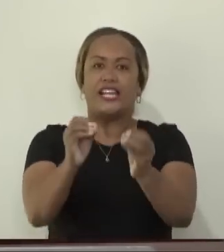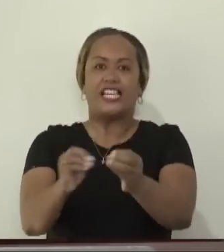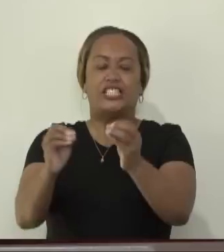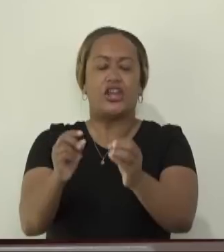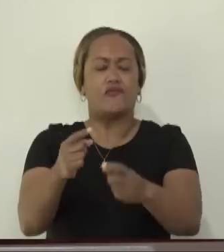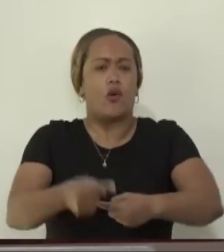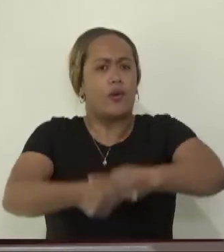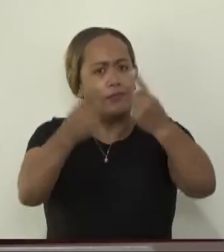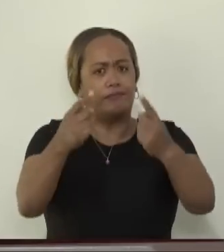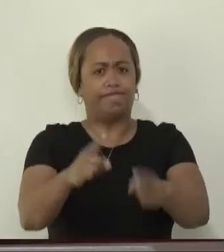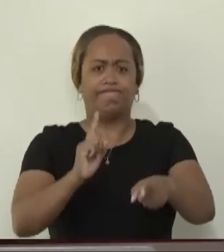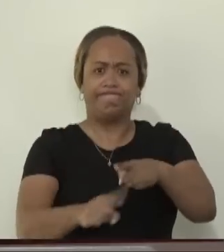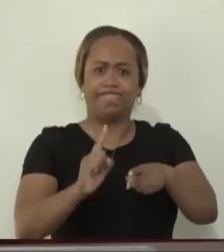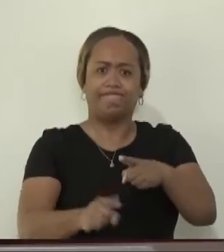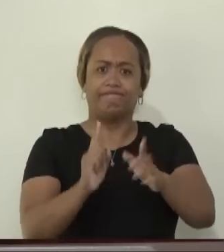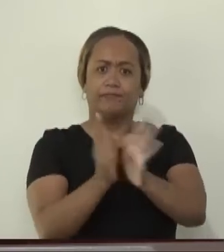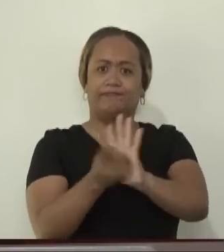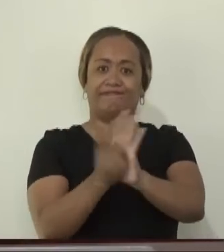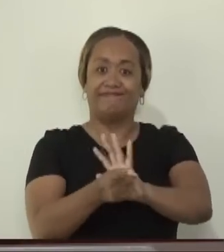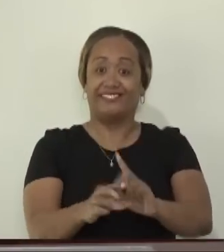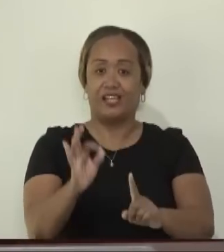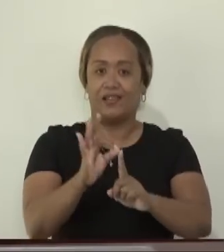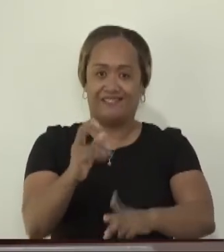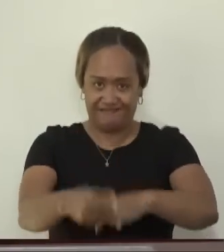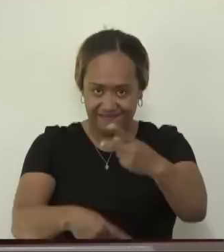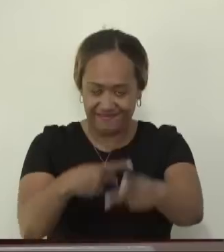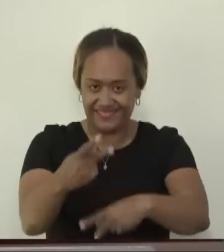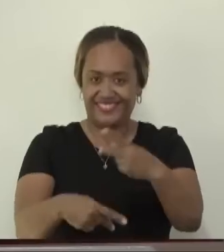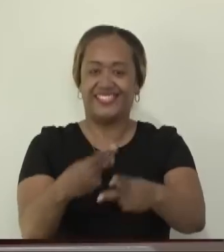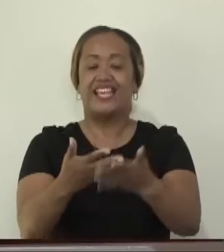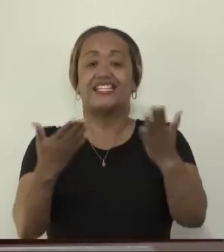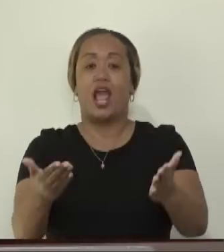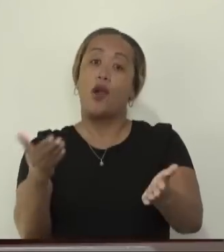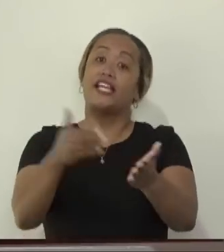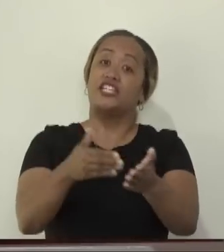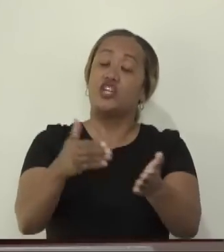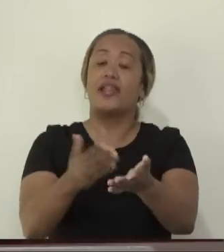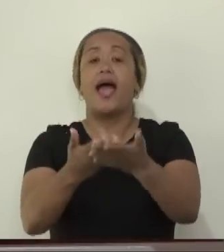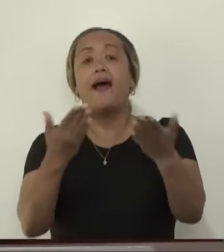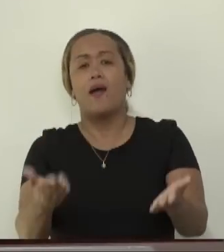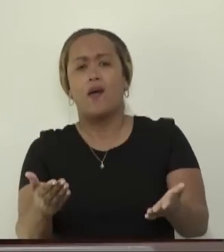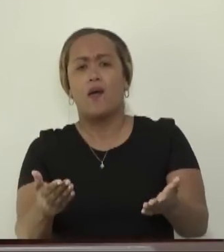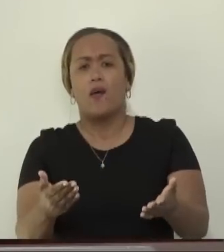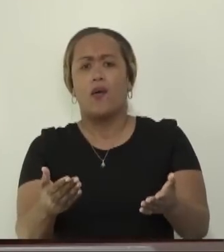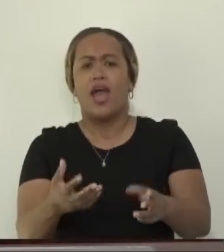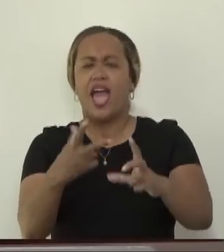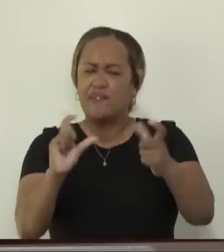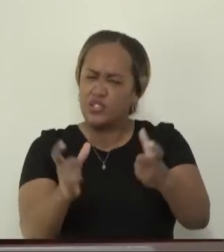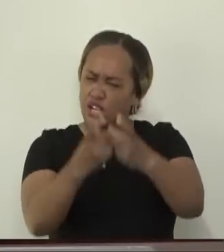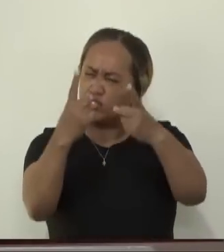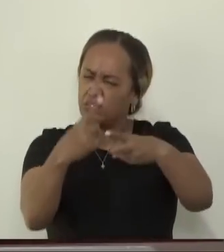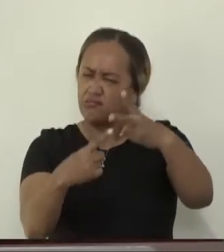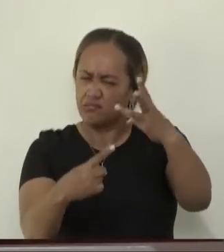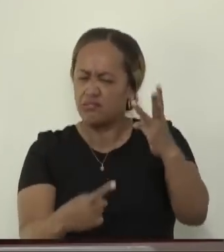greater efficiency and productivity. In addition, the following challenges were